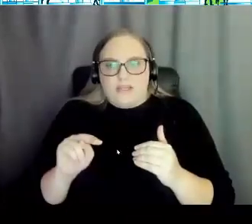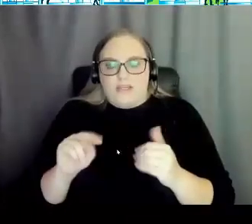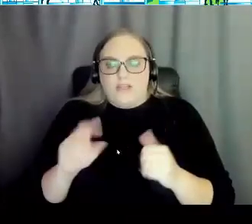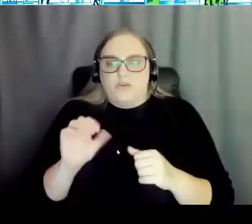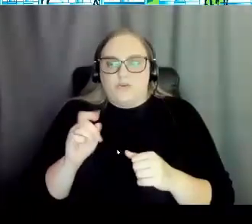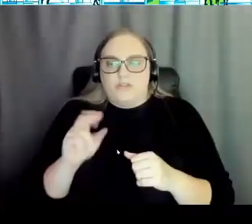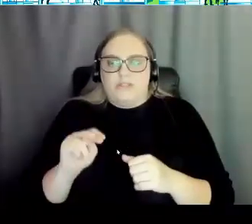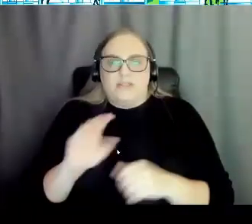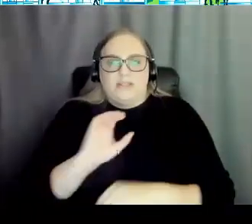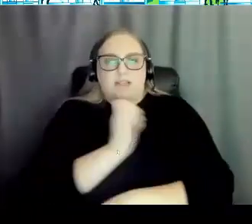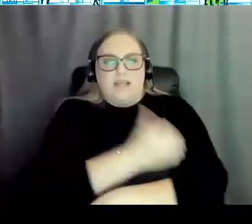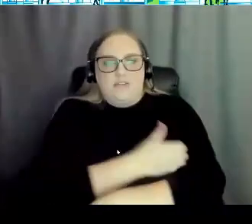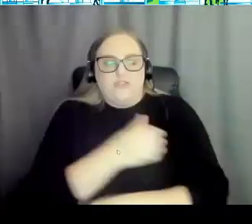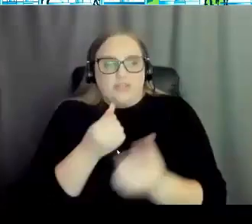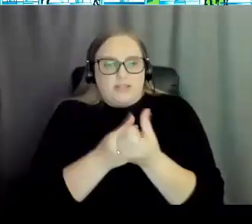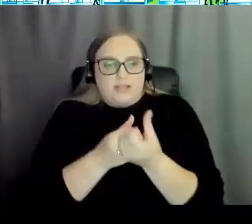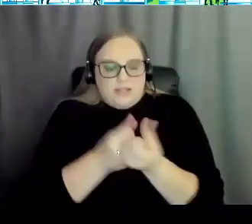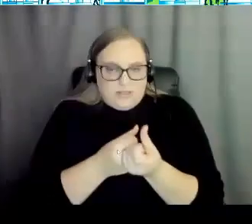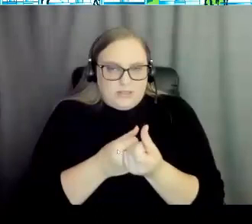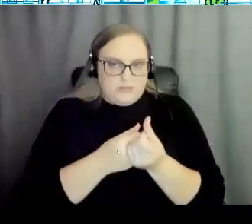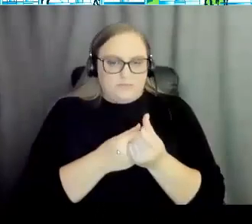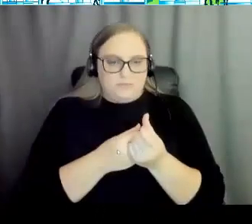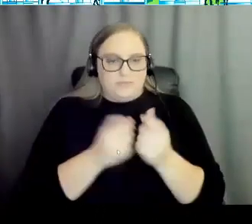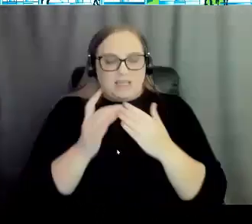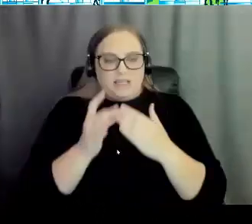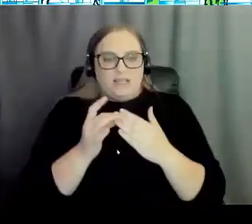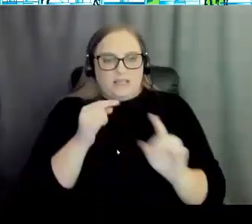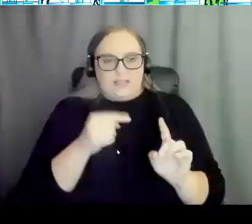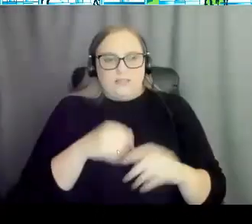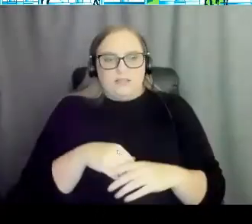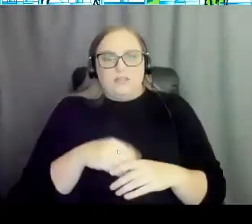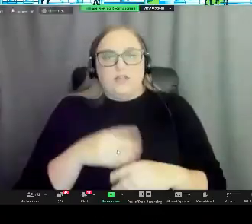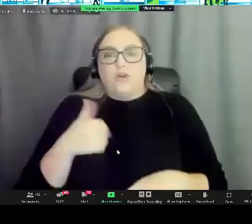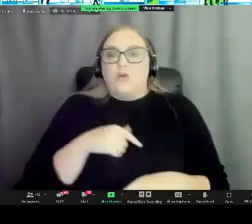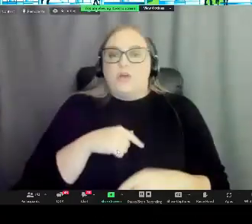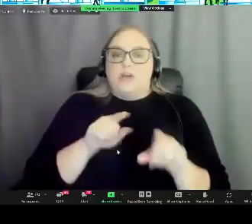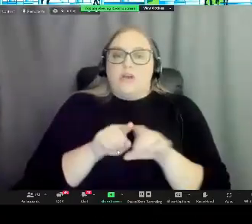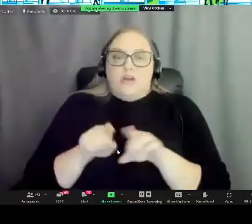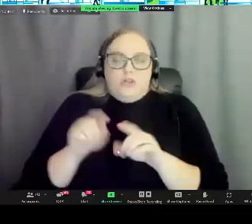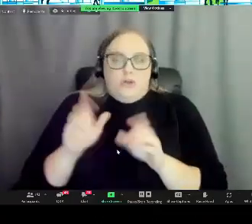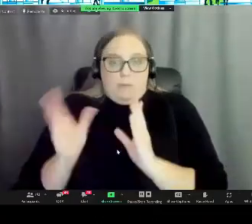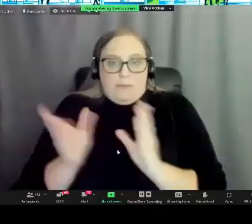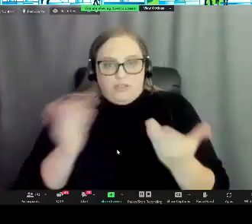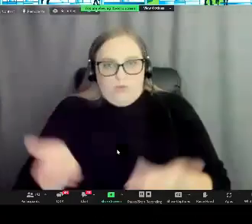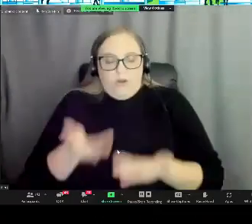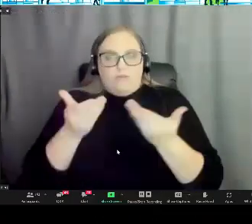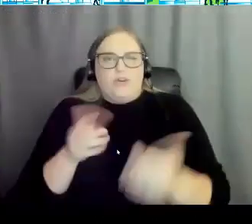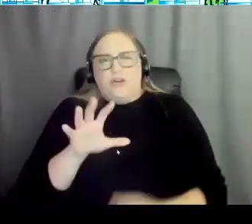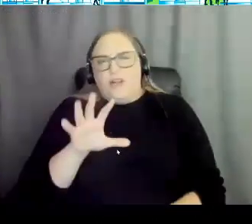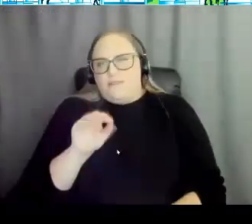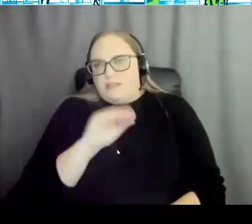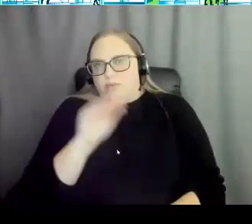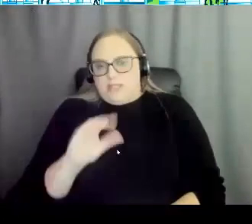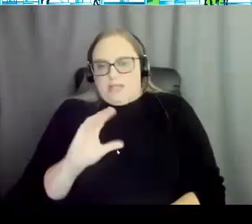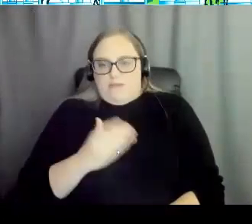Alliance is taking the lead on these sub-grants as well. Yes, we are also planning to offer about 50% of our grant